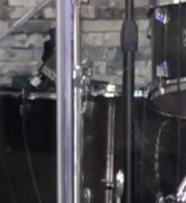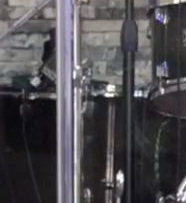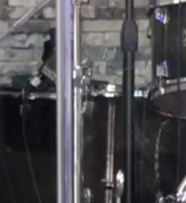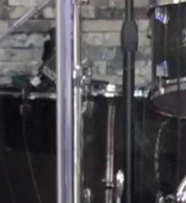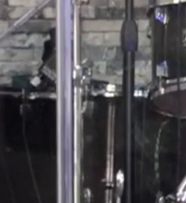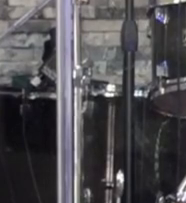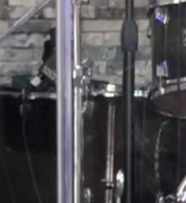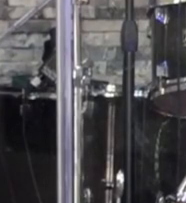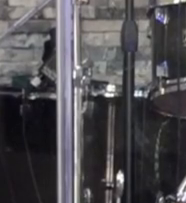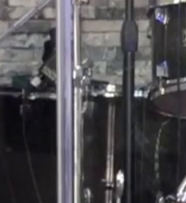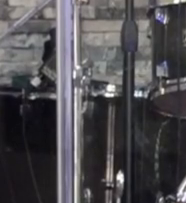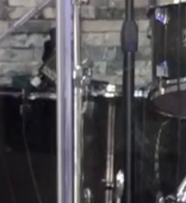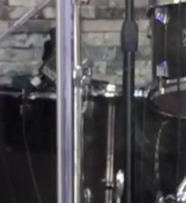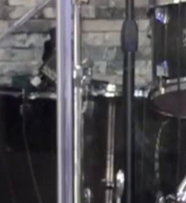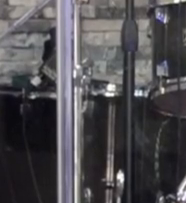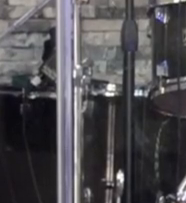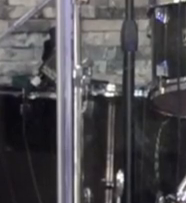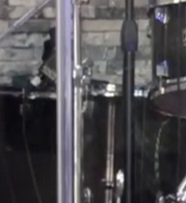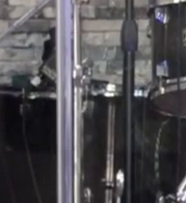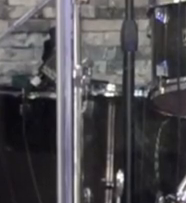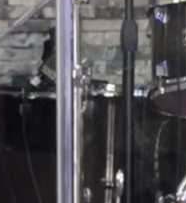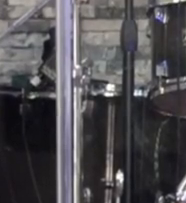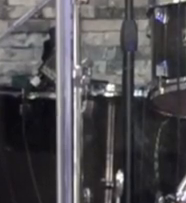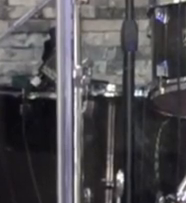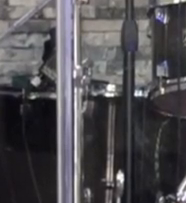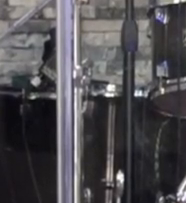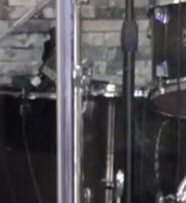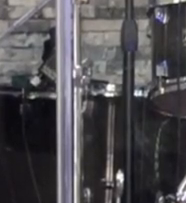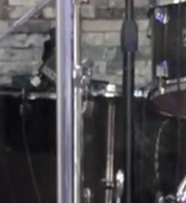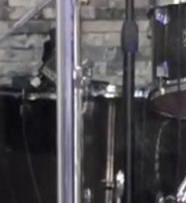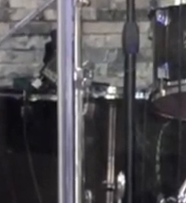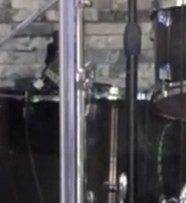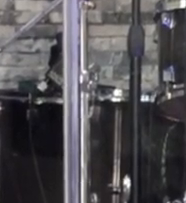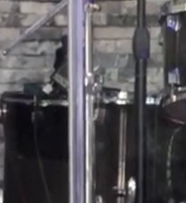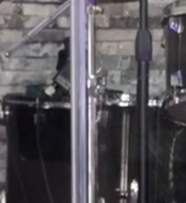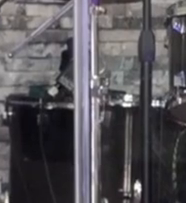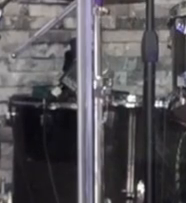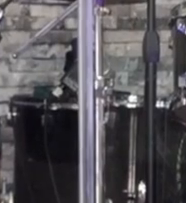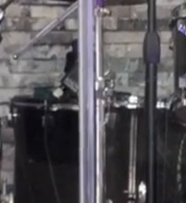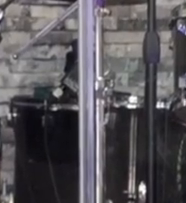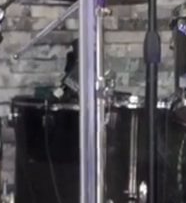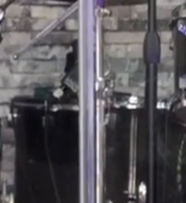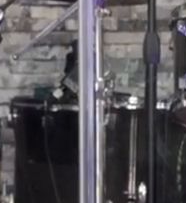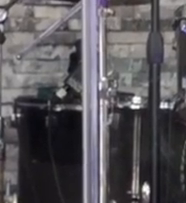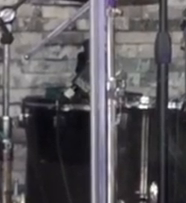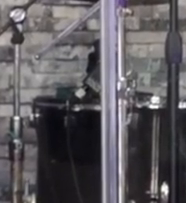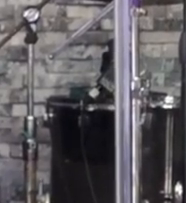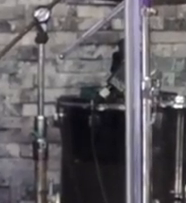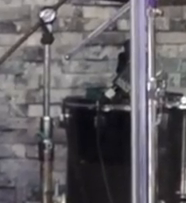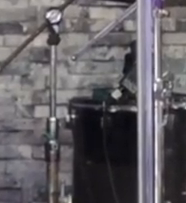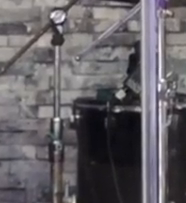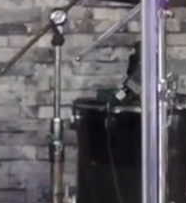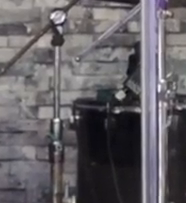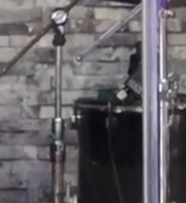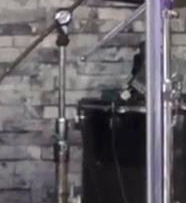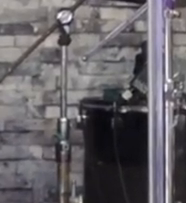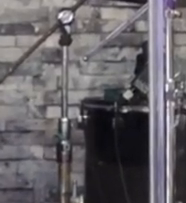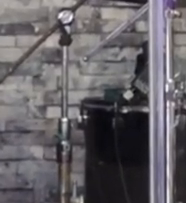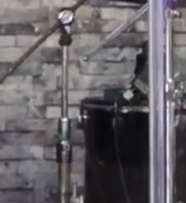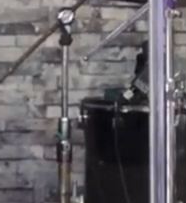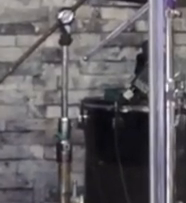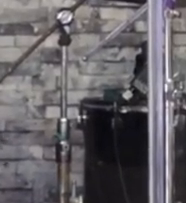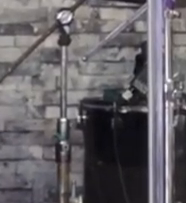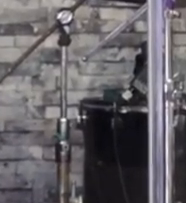because only those who have matured. Hivyo basi wamekomaa. Are able to bear fruits. Kwa sababu ndio sababu wanaweza kuzaa